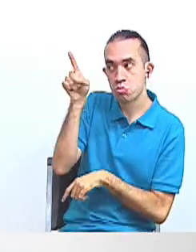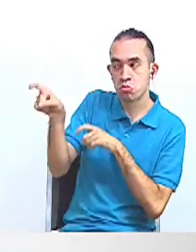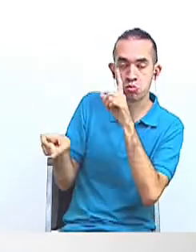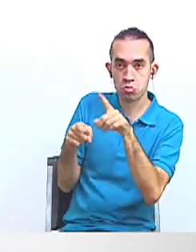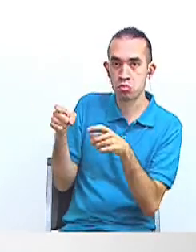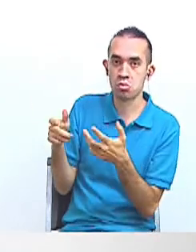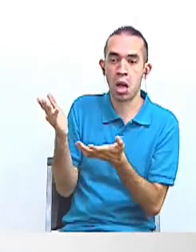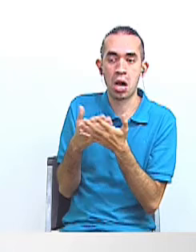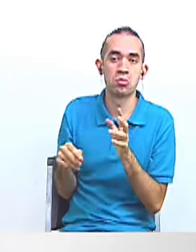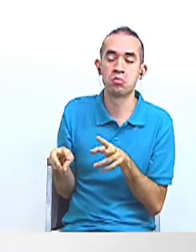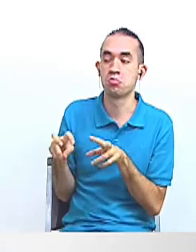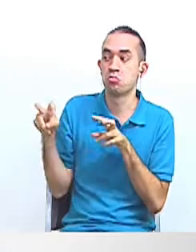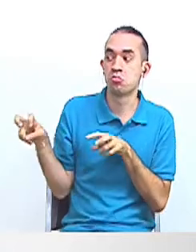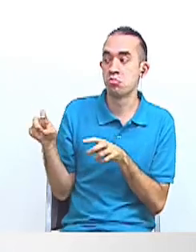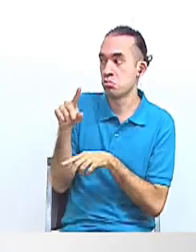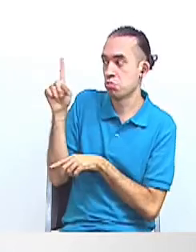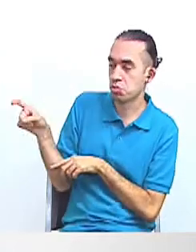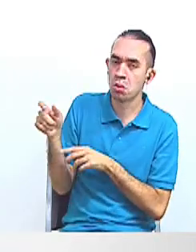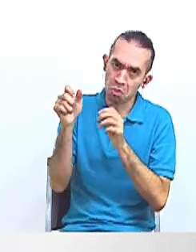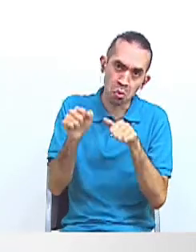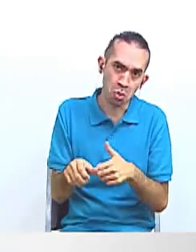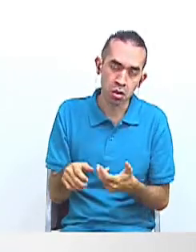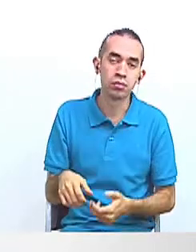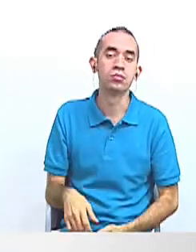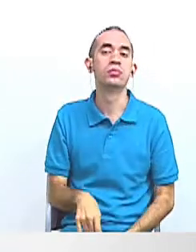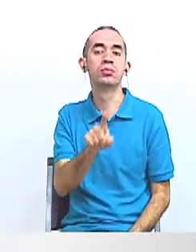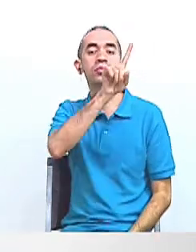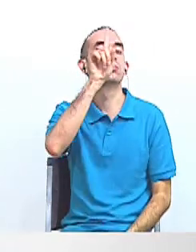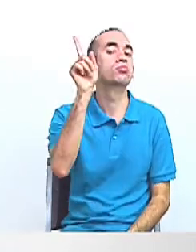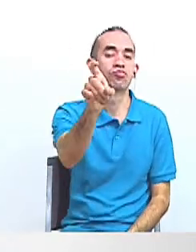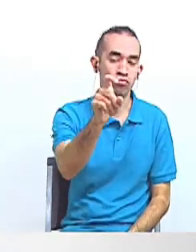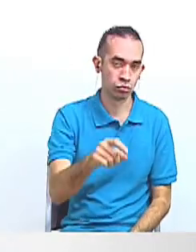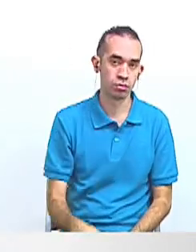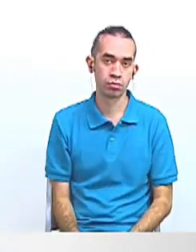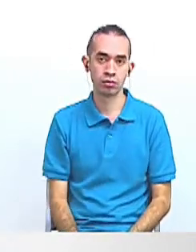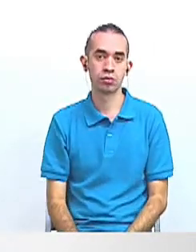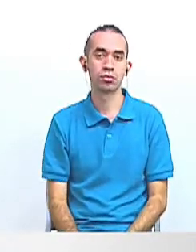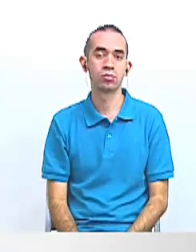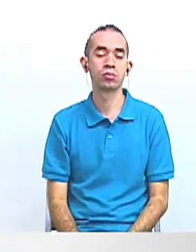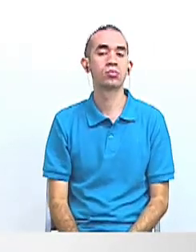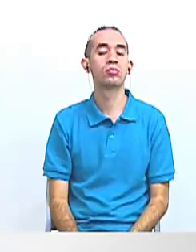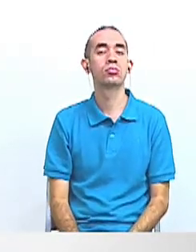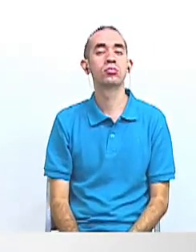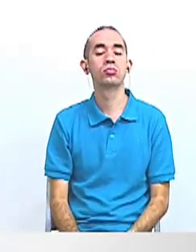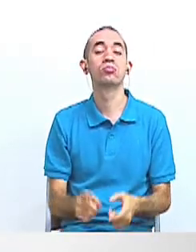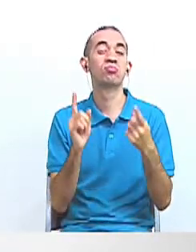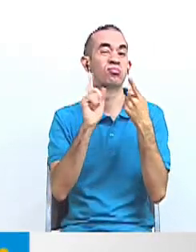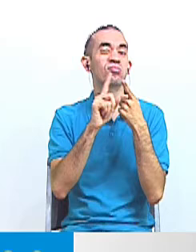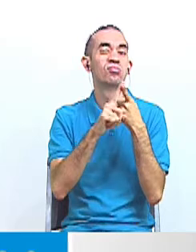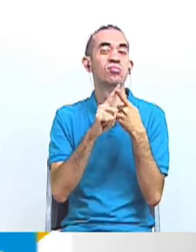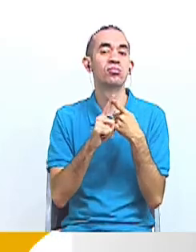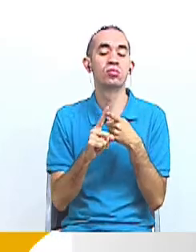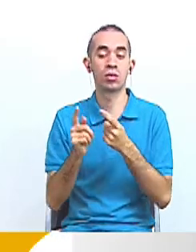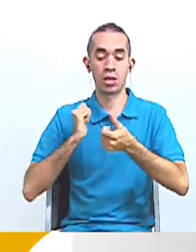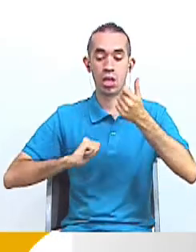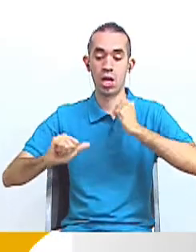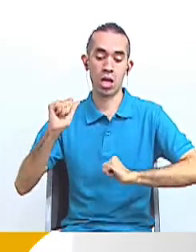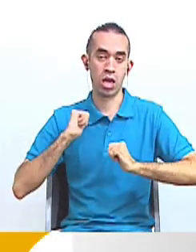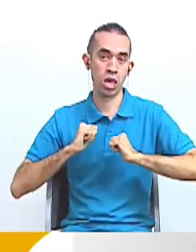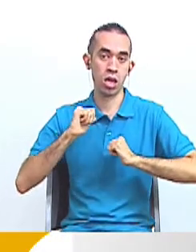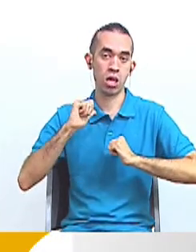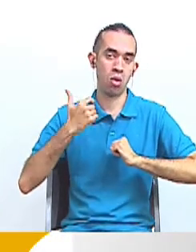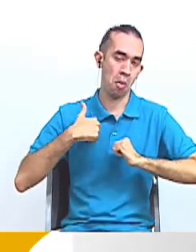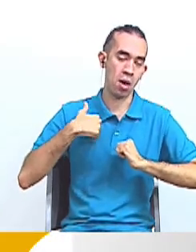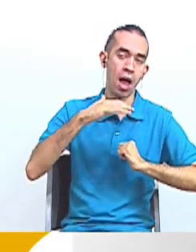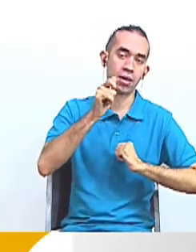that is next to you. Question number 1 that I have for you today. Who is your favorite actor or